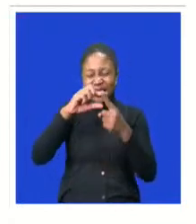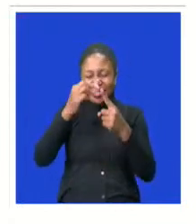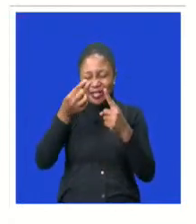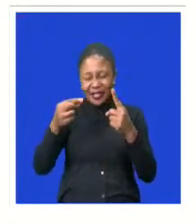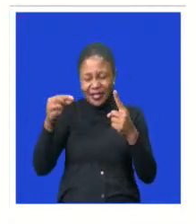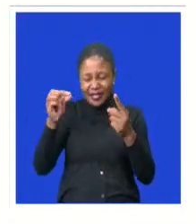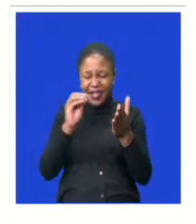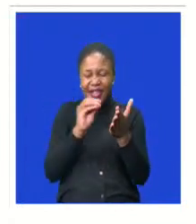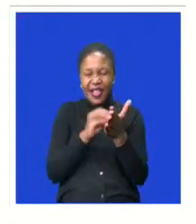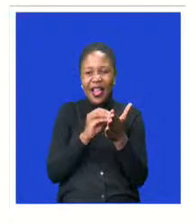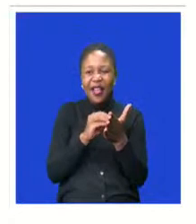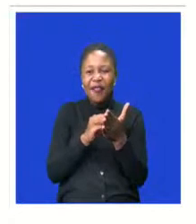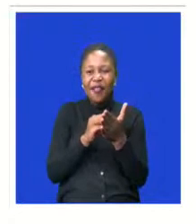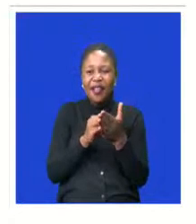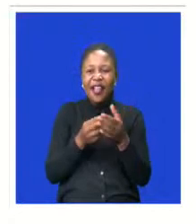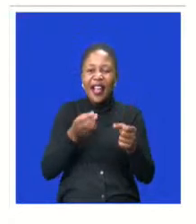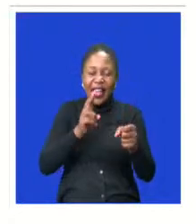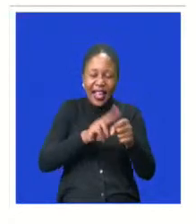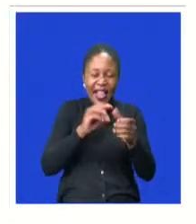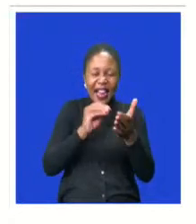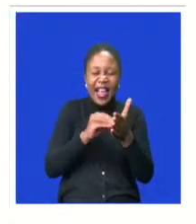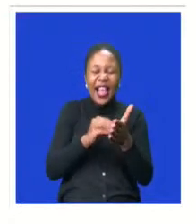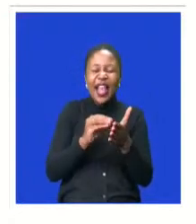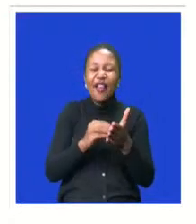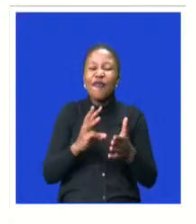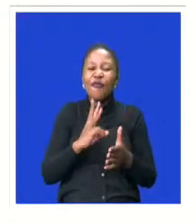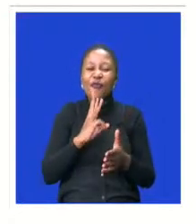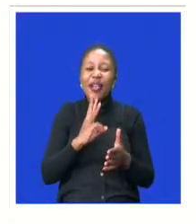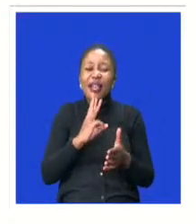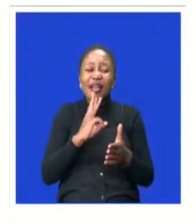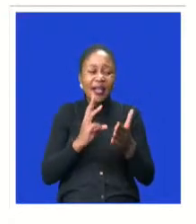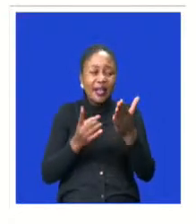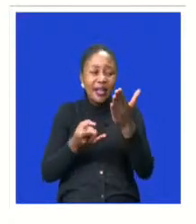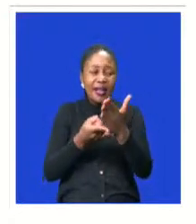subordinating conjunction because.